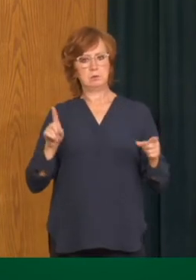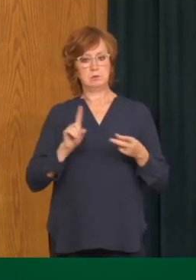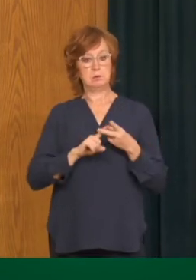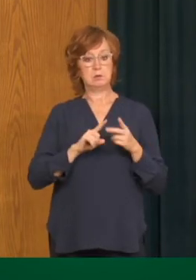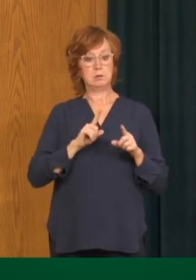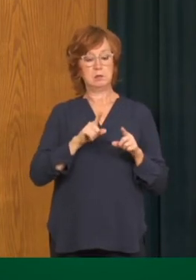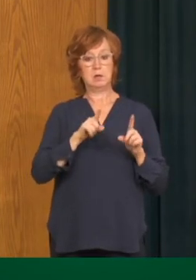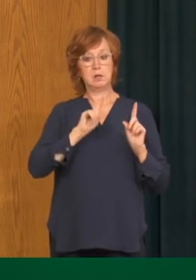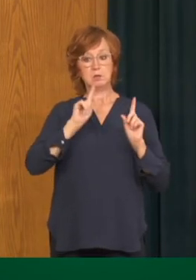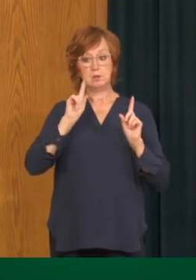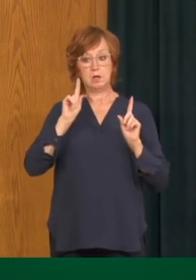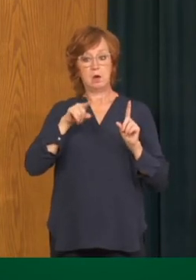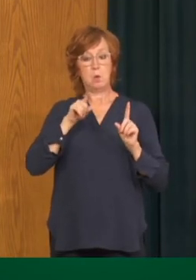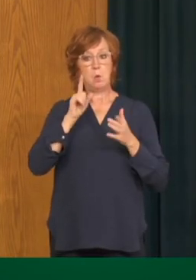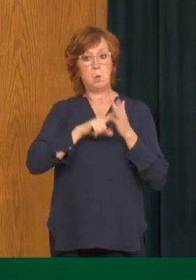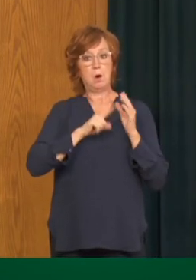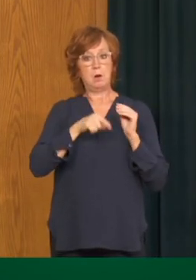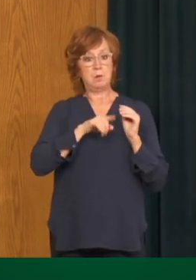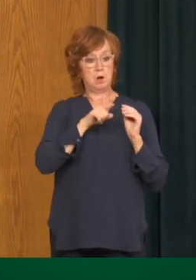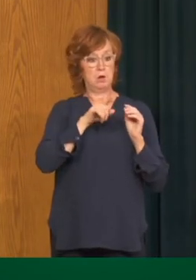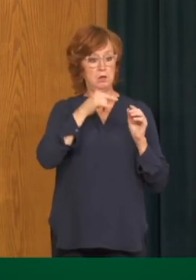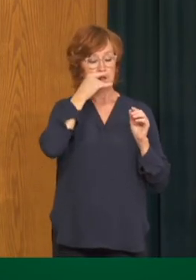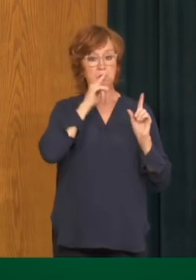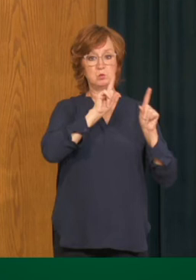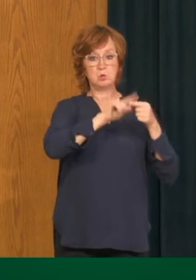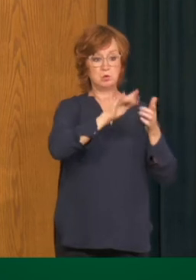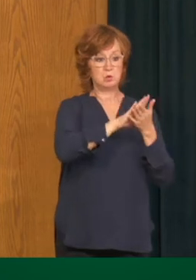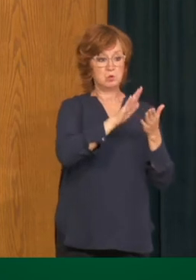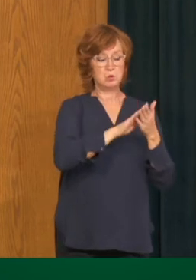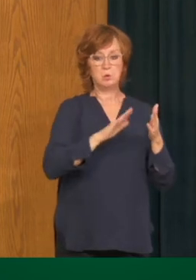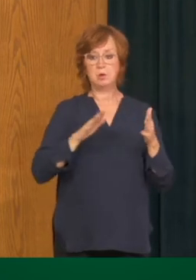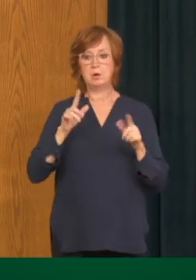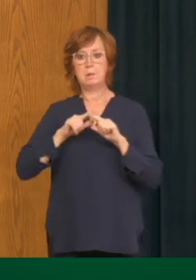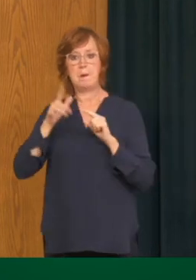members or people in your virtual bubble that may be at high risk? And I think that's something that we have to